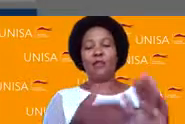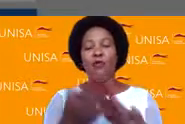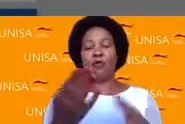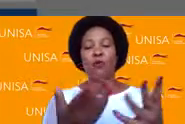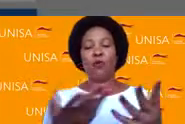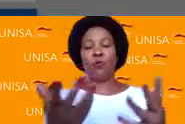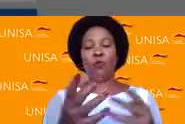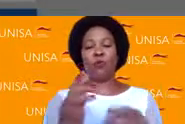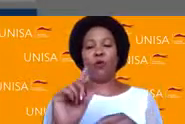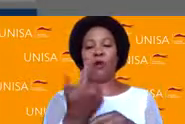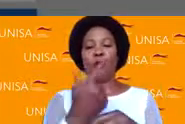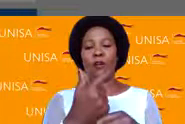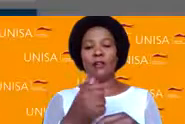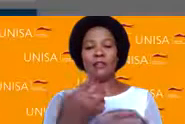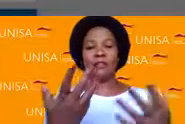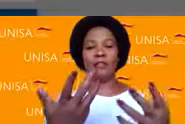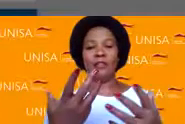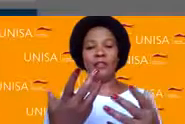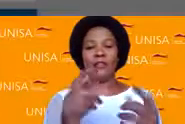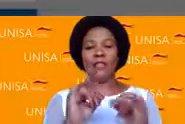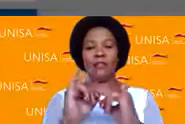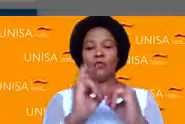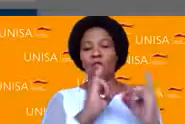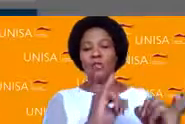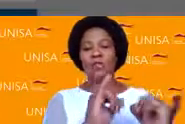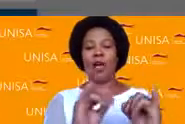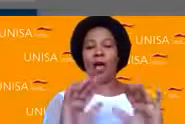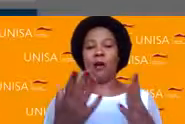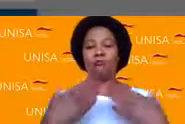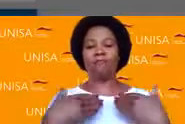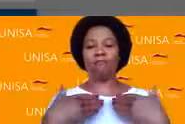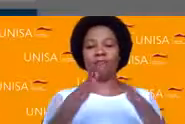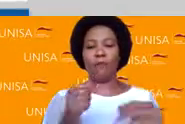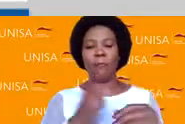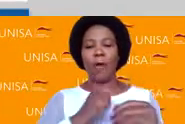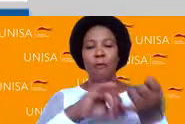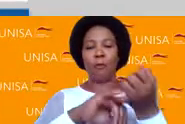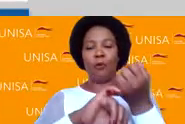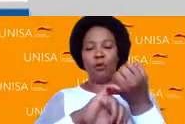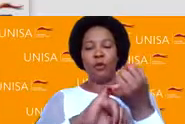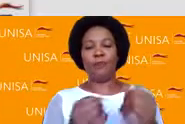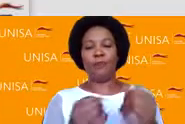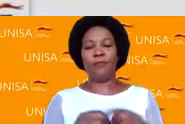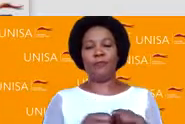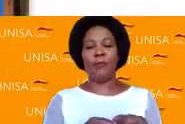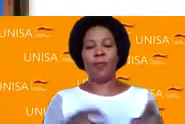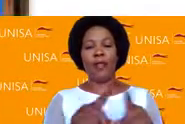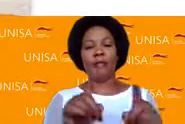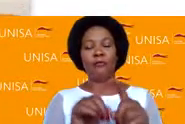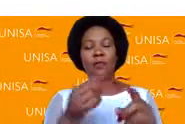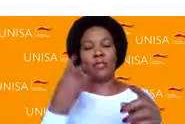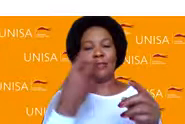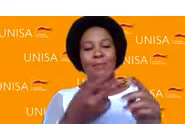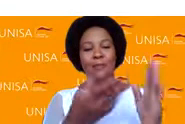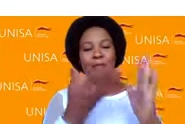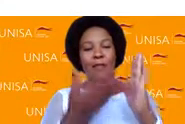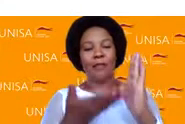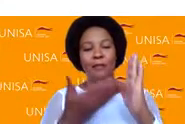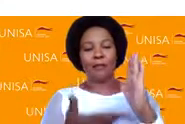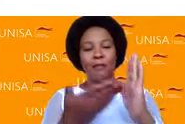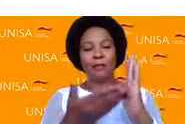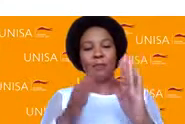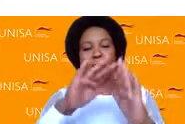the, how can I say, introduction and how to get started with myModules. And as you can see, we actually cover everything that